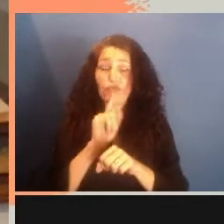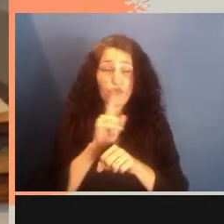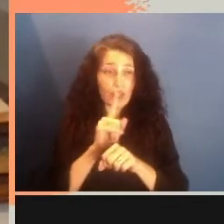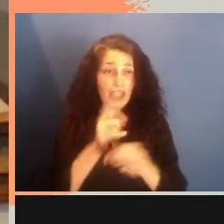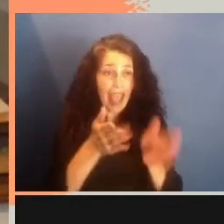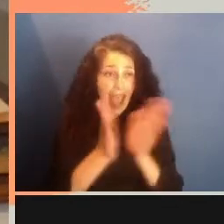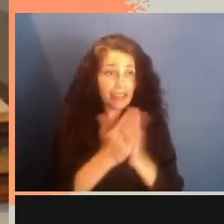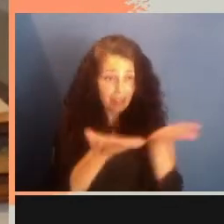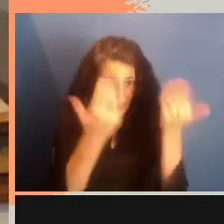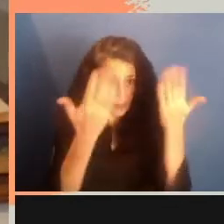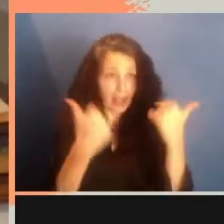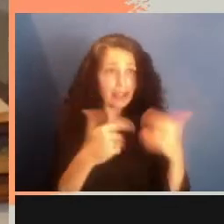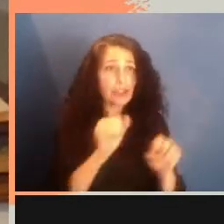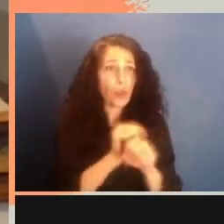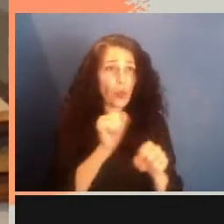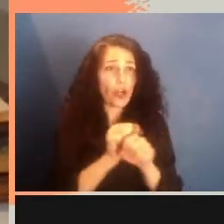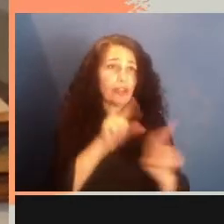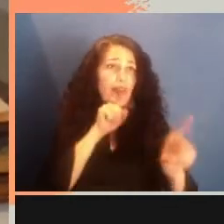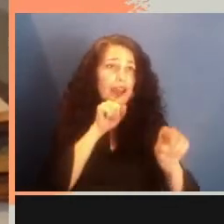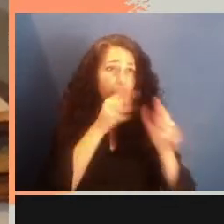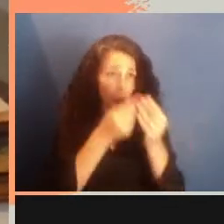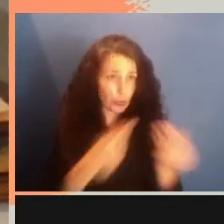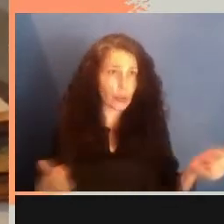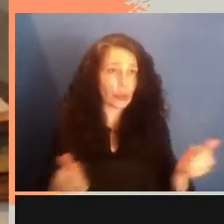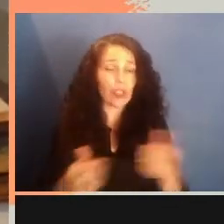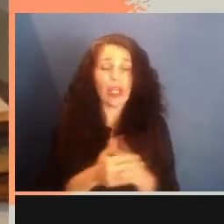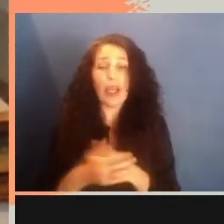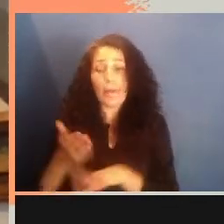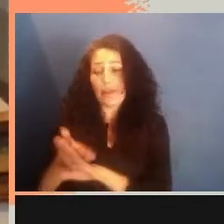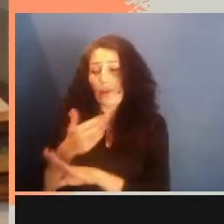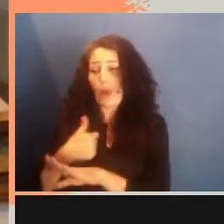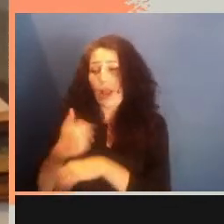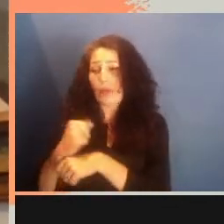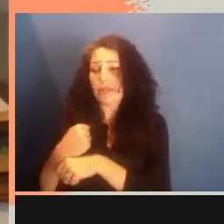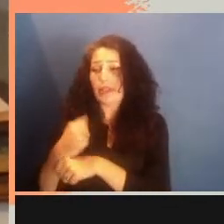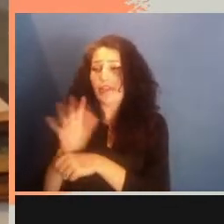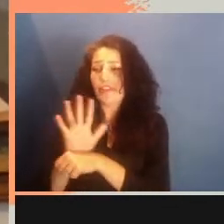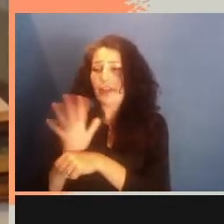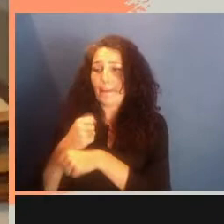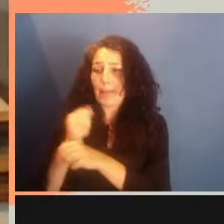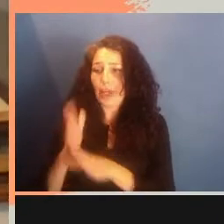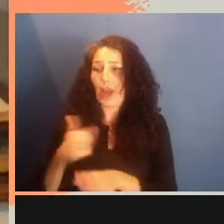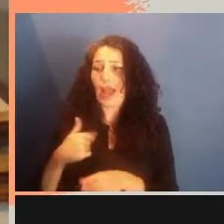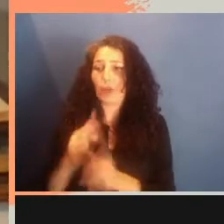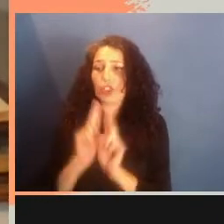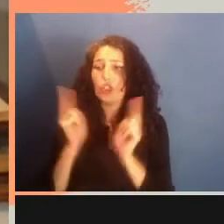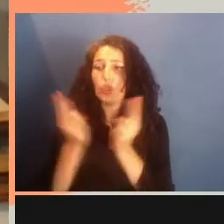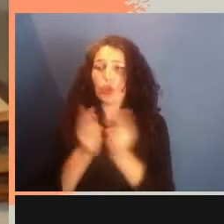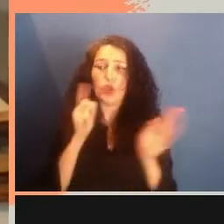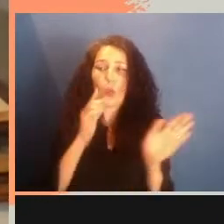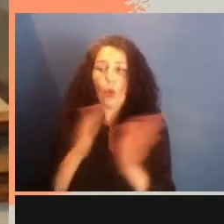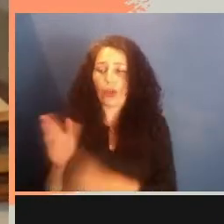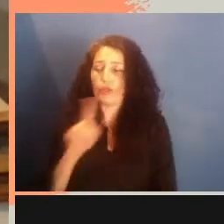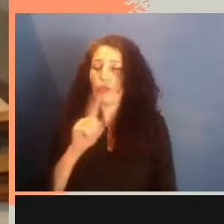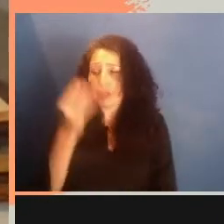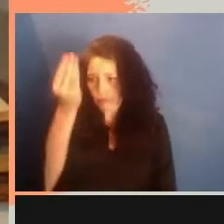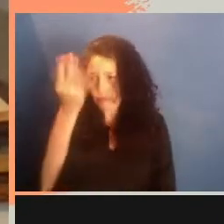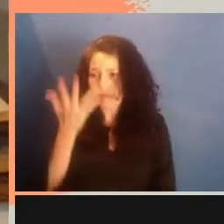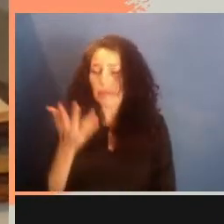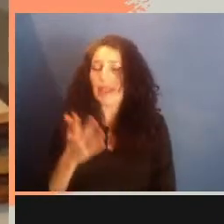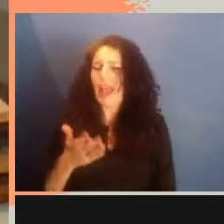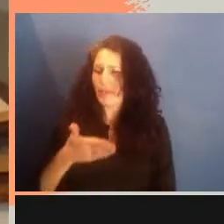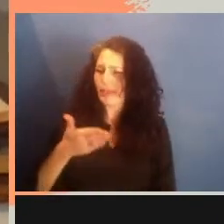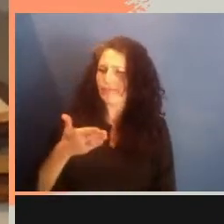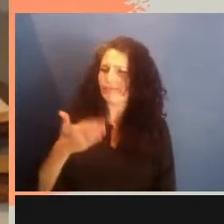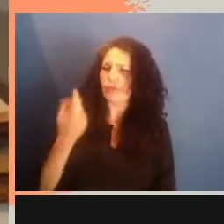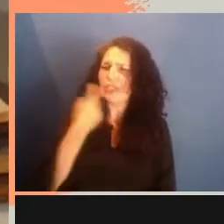solutions. Prior to becoming a filmmaker, I was a union organizer, and it's been incredibly gratifying to me in recent years